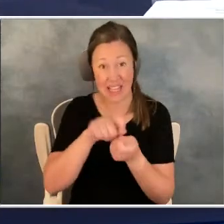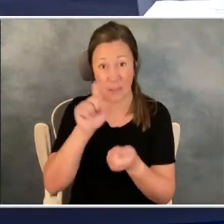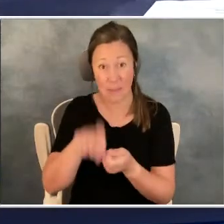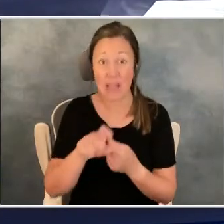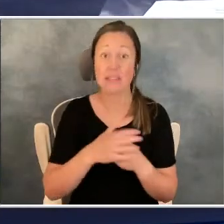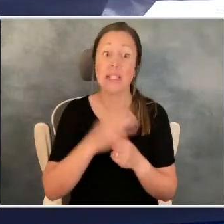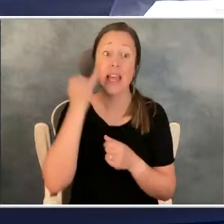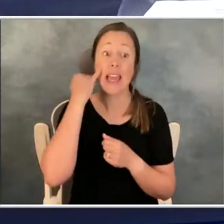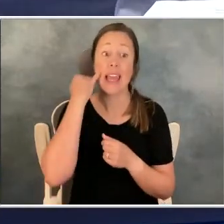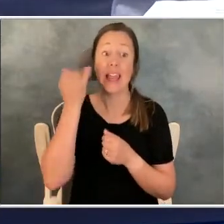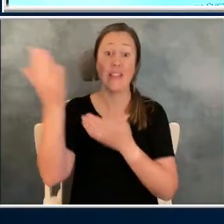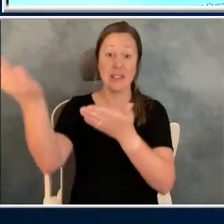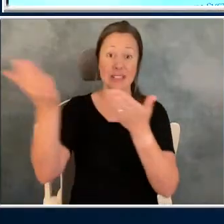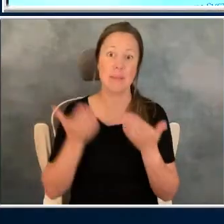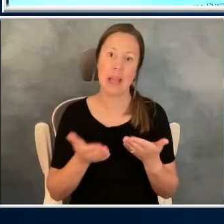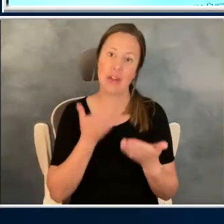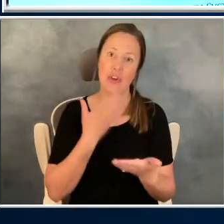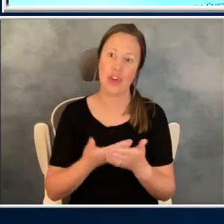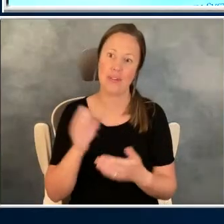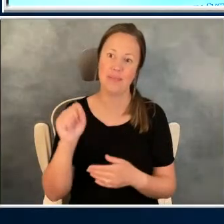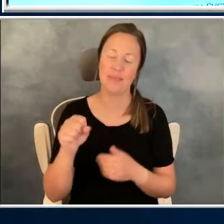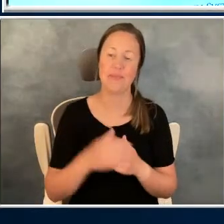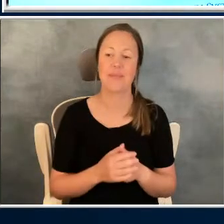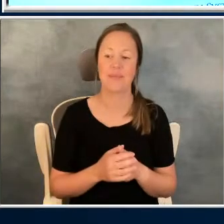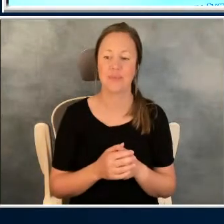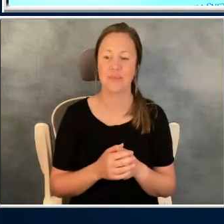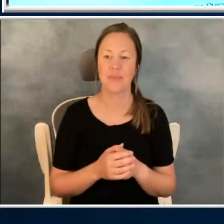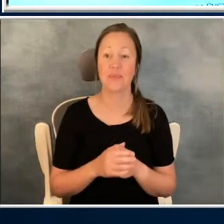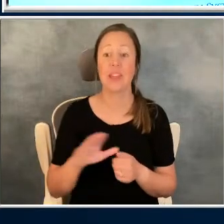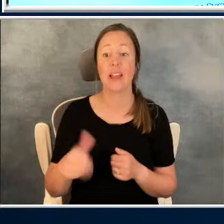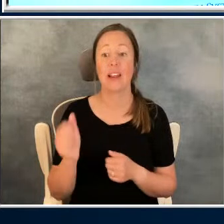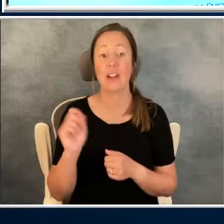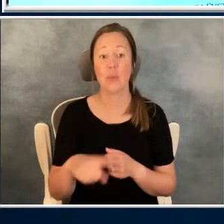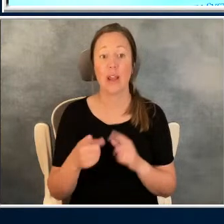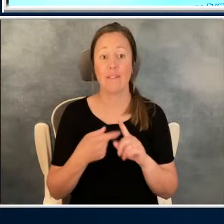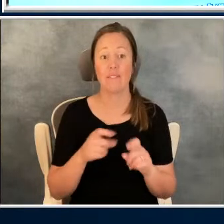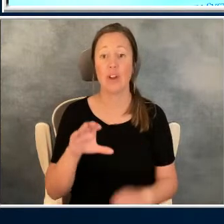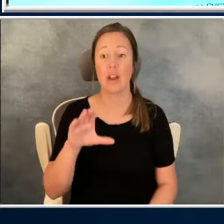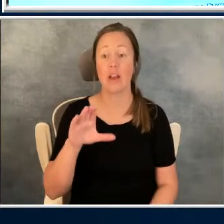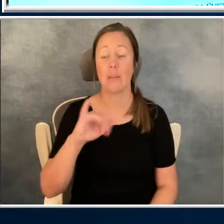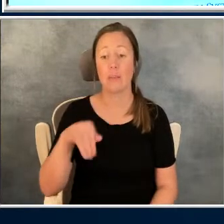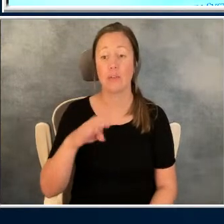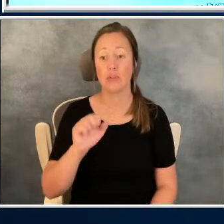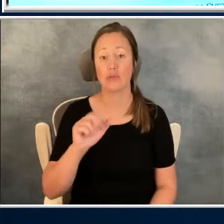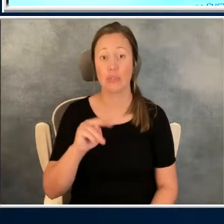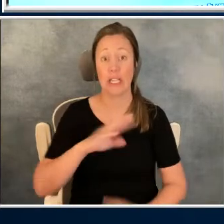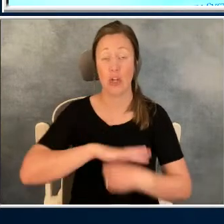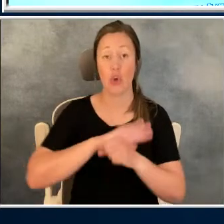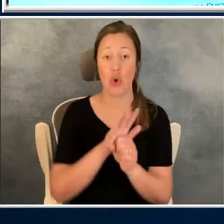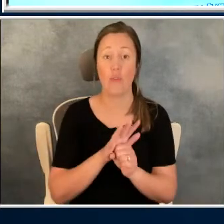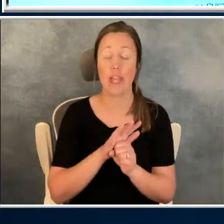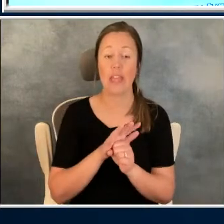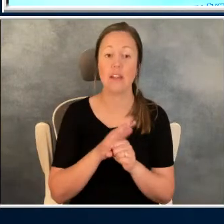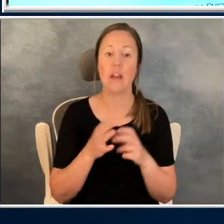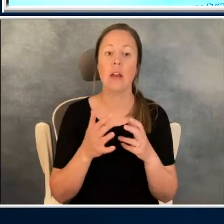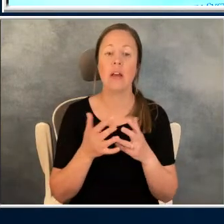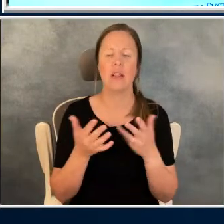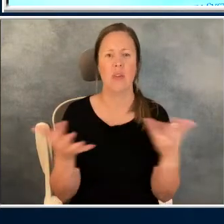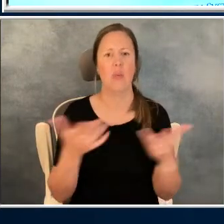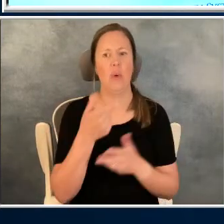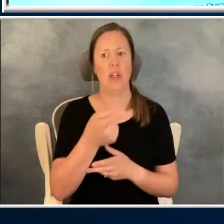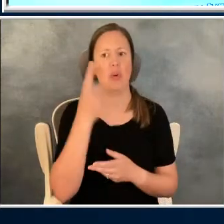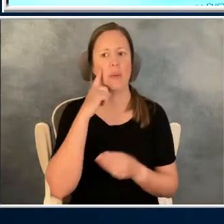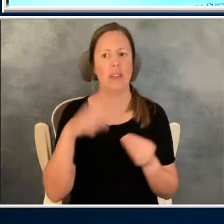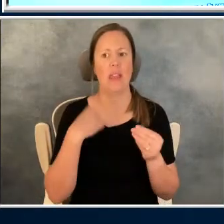right, back to Alexis. I have a COVID question from Jean. Jean wants to know, what do you have to say about the new South